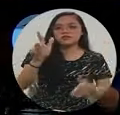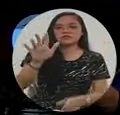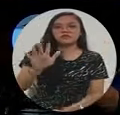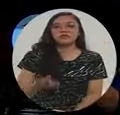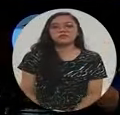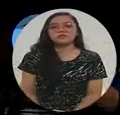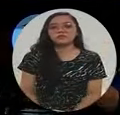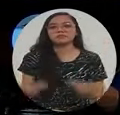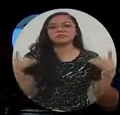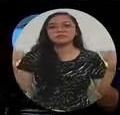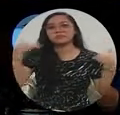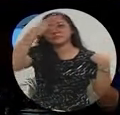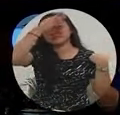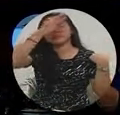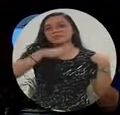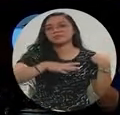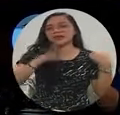John 11:35. Nakalimut man siya.